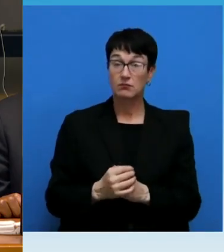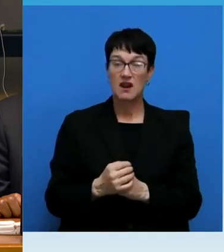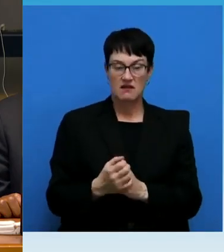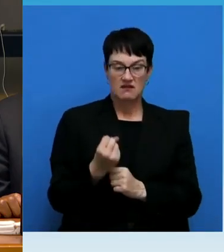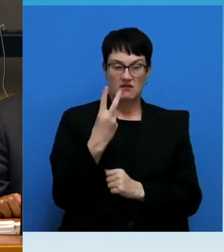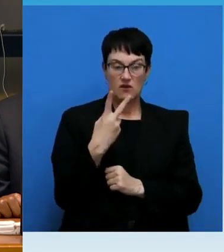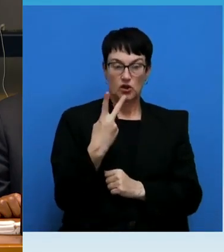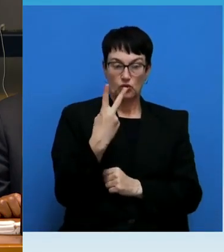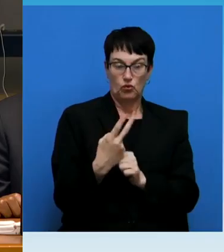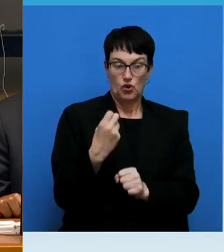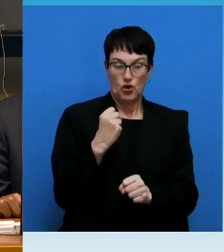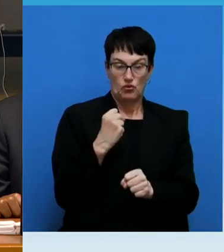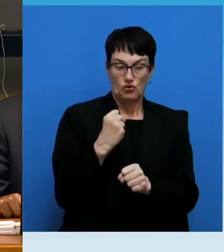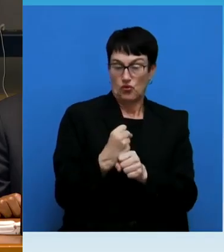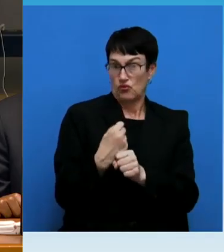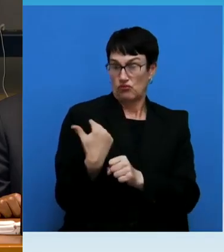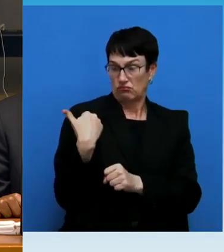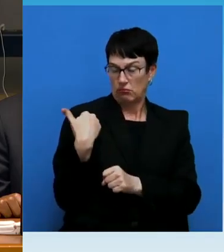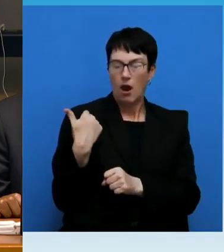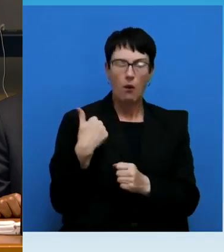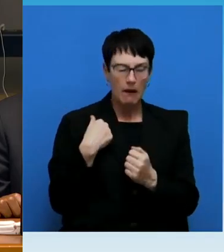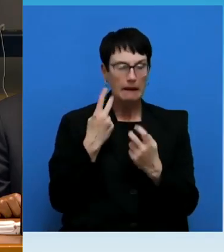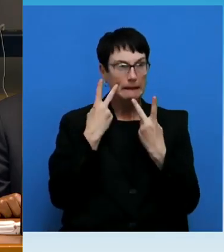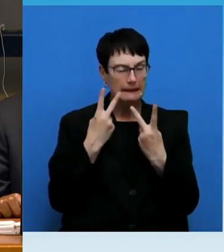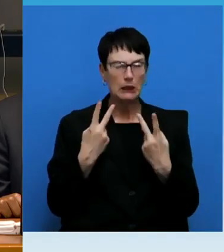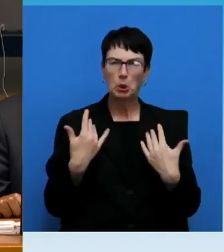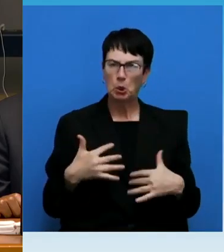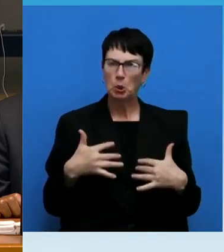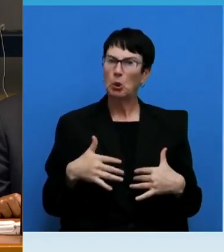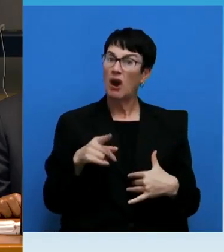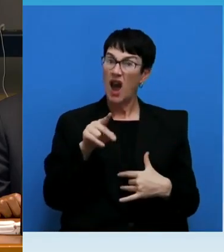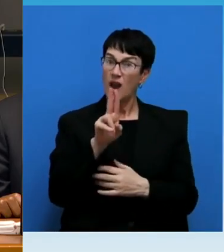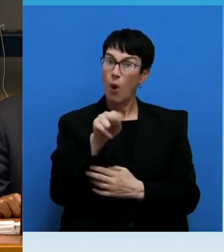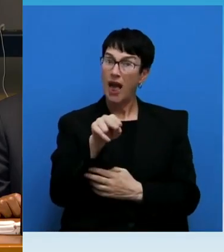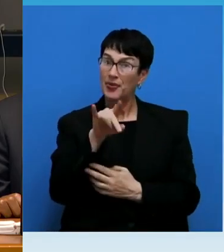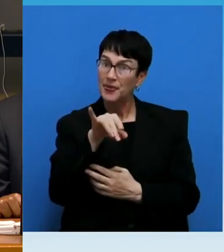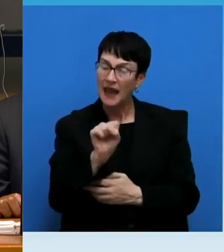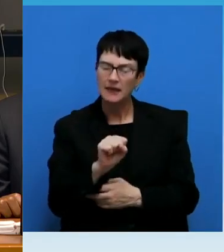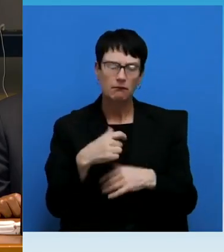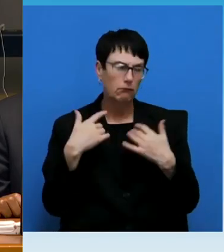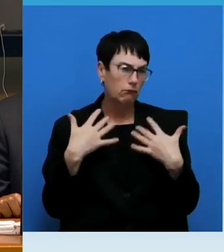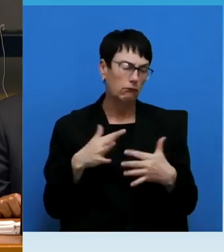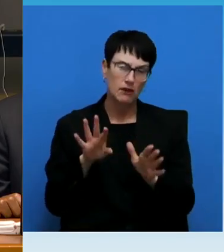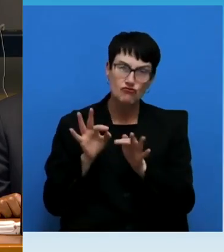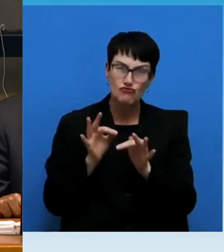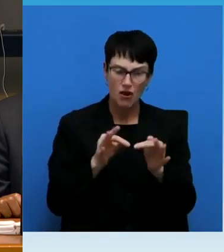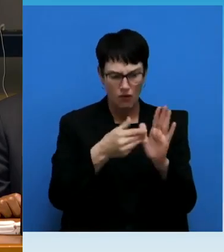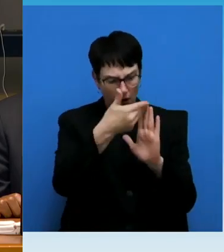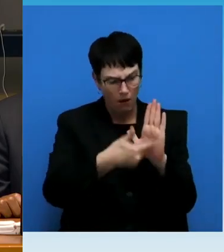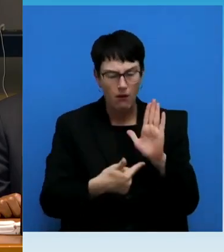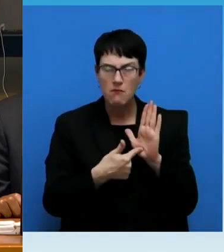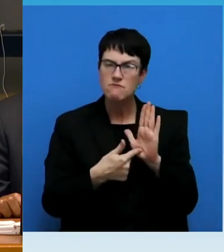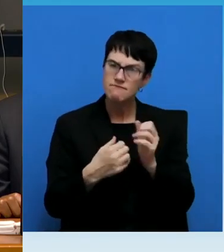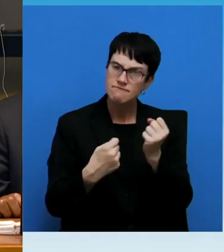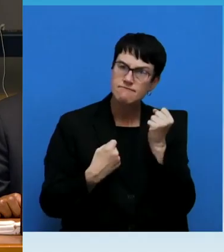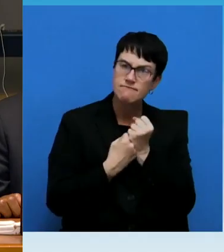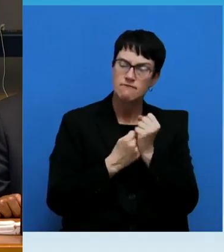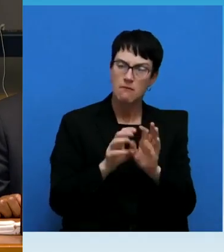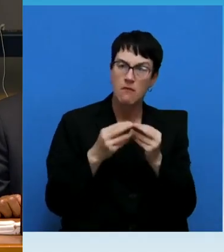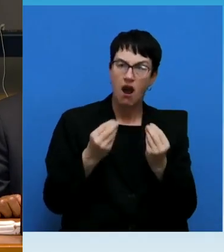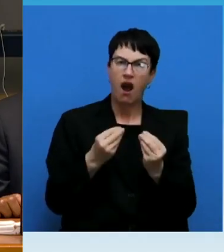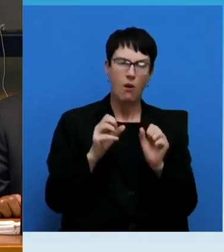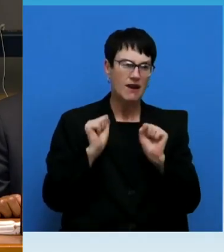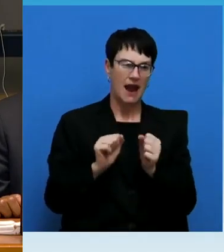is undeniable. At UNFPA, it helped us introduce a rigorous, system-wide framework of accountability